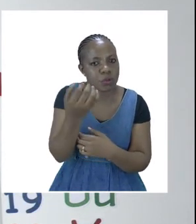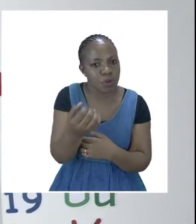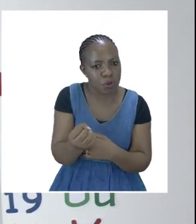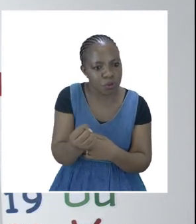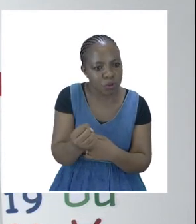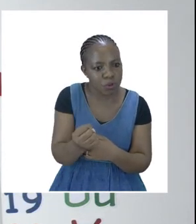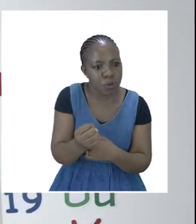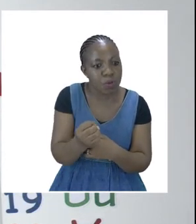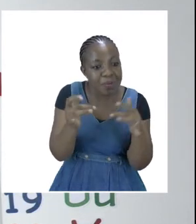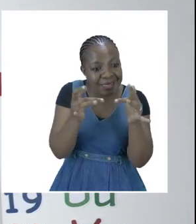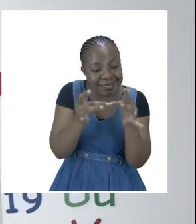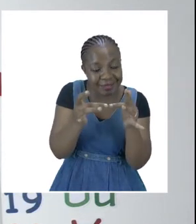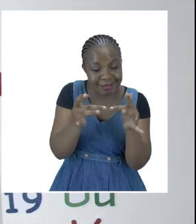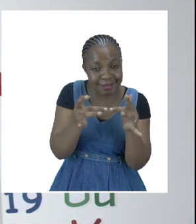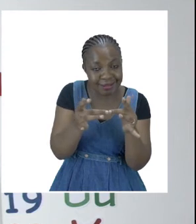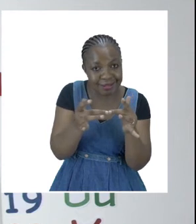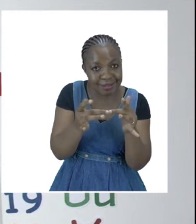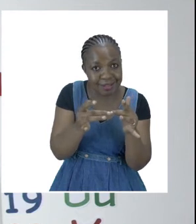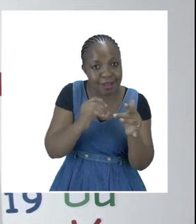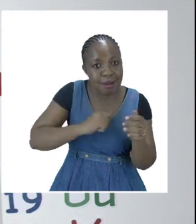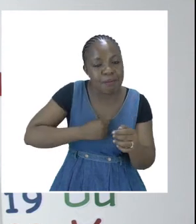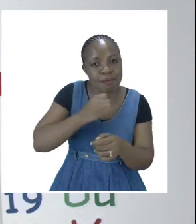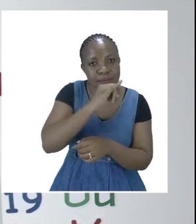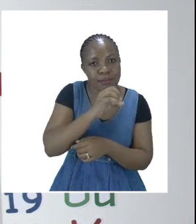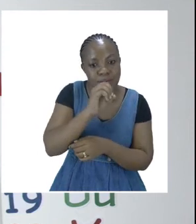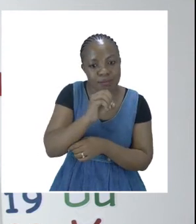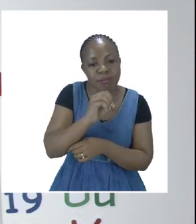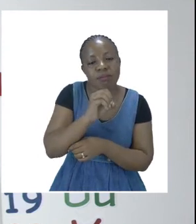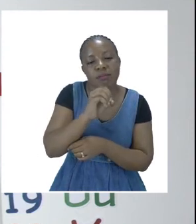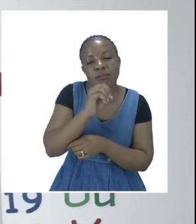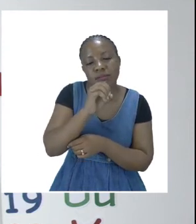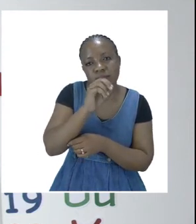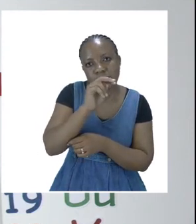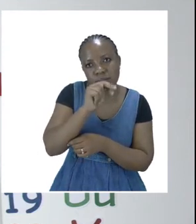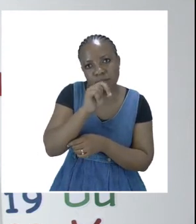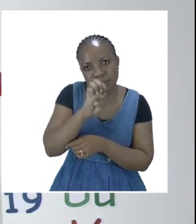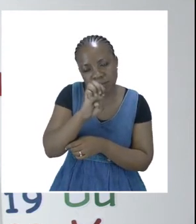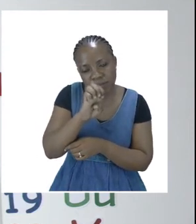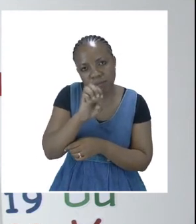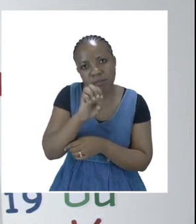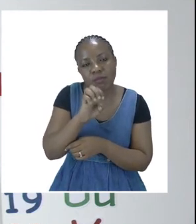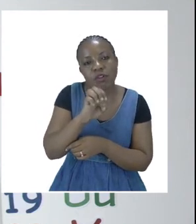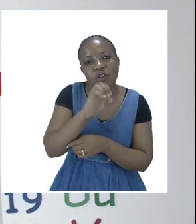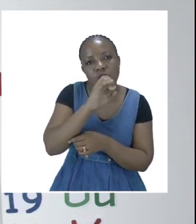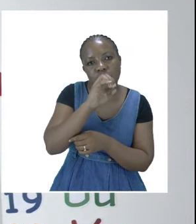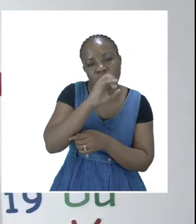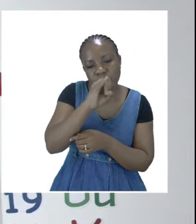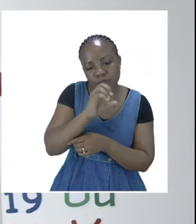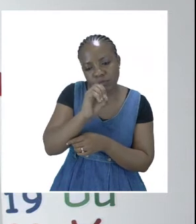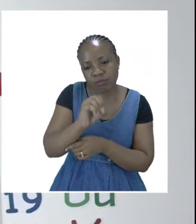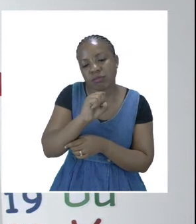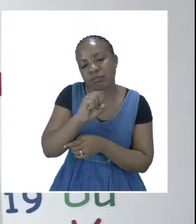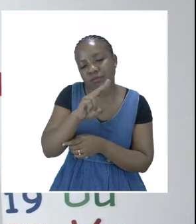our online platforms, MyZone and Zoshi Facebook pages, and in addition,